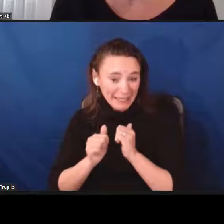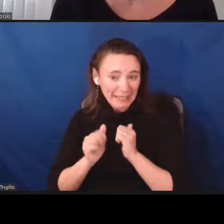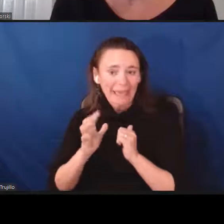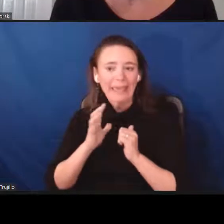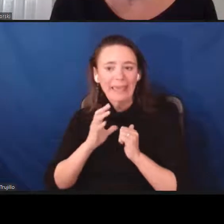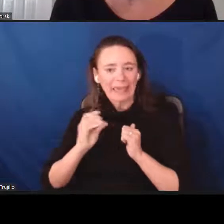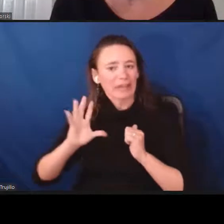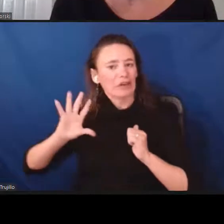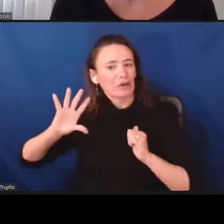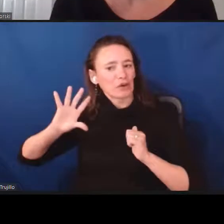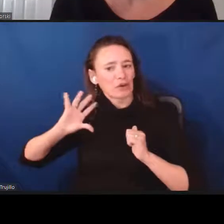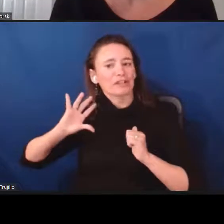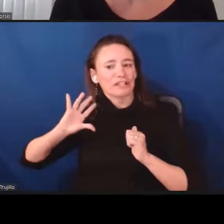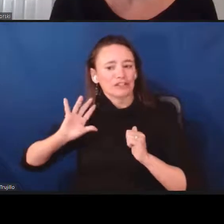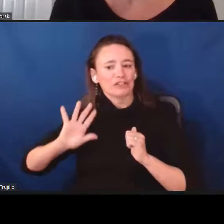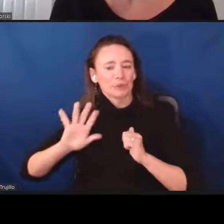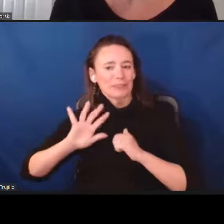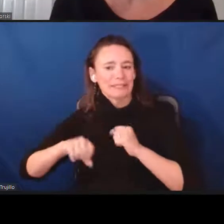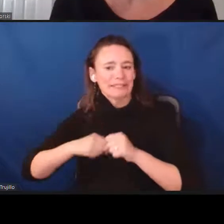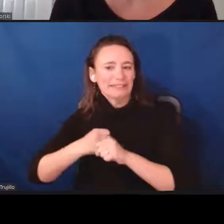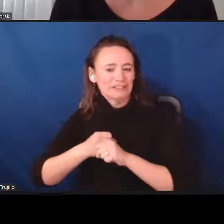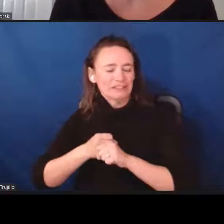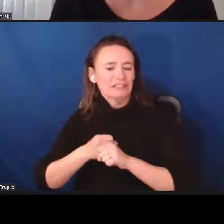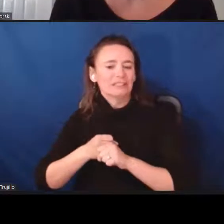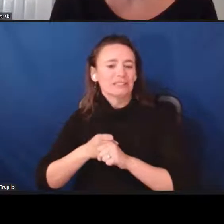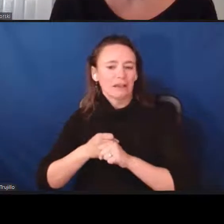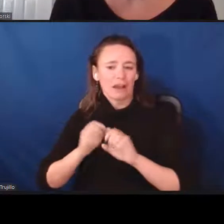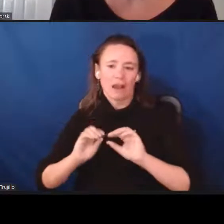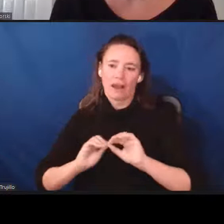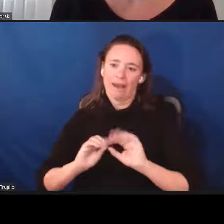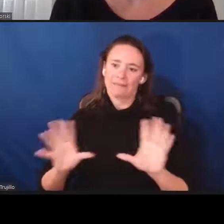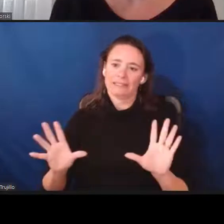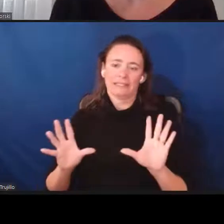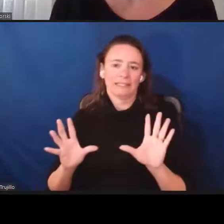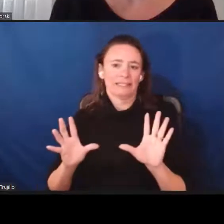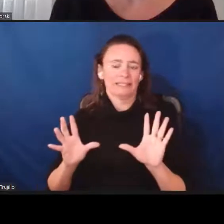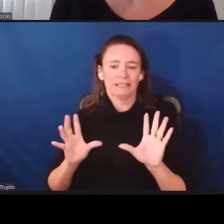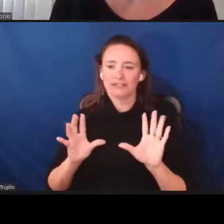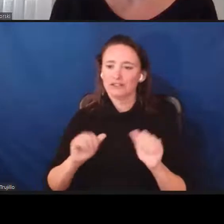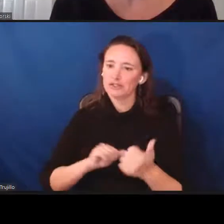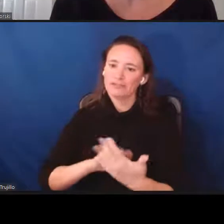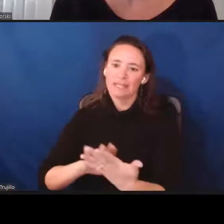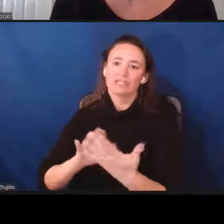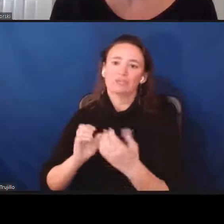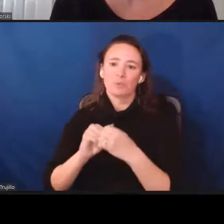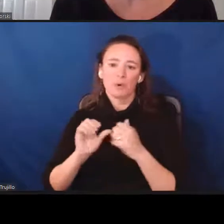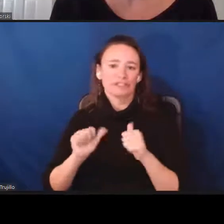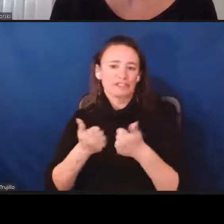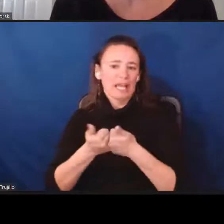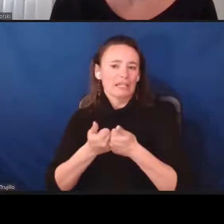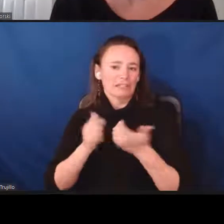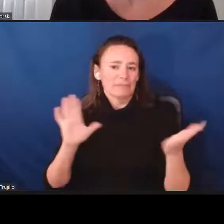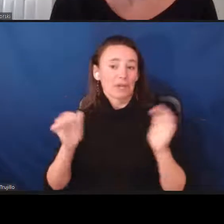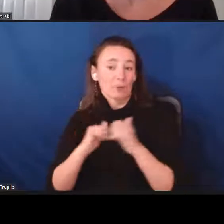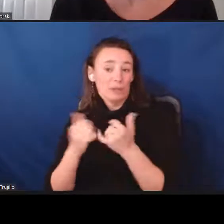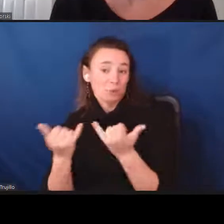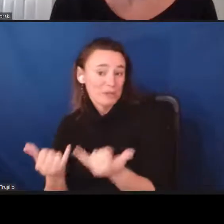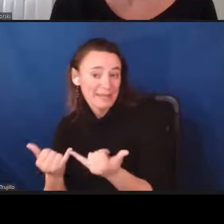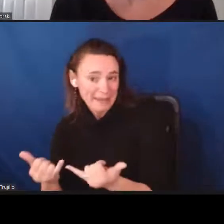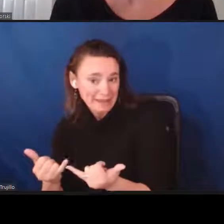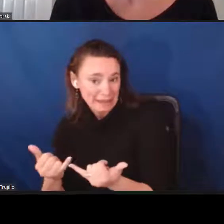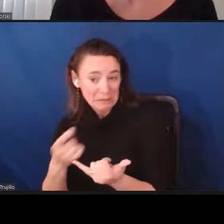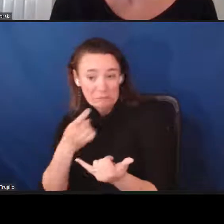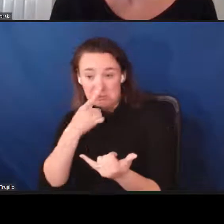earlier years, obviously I'm sure that you faced a lot more challenges than we do today. Do you mind sharing at all about some of